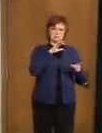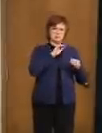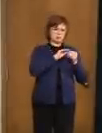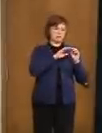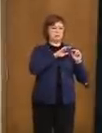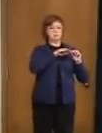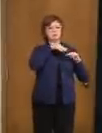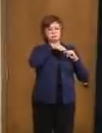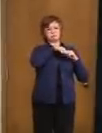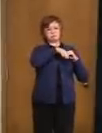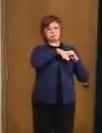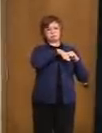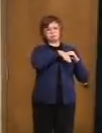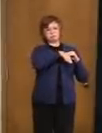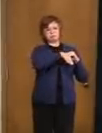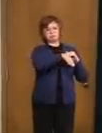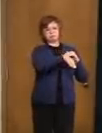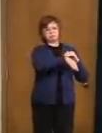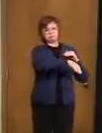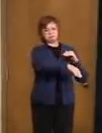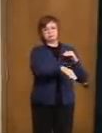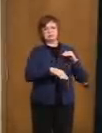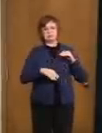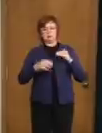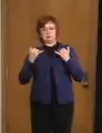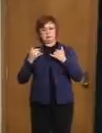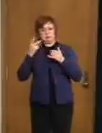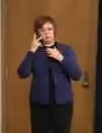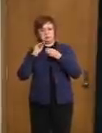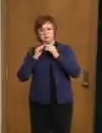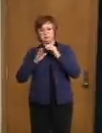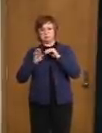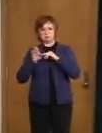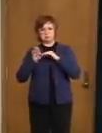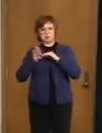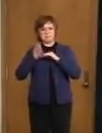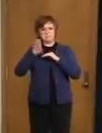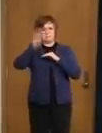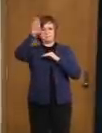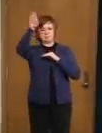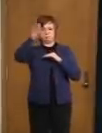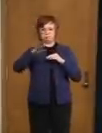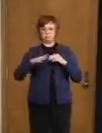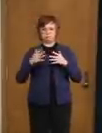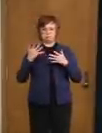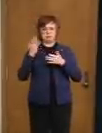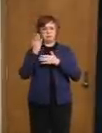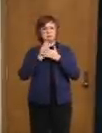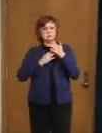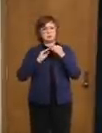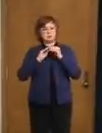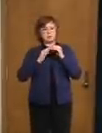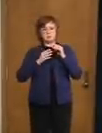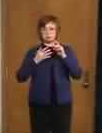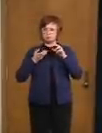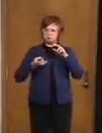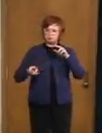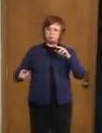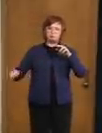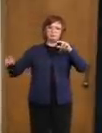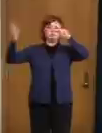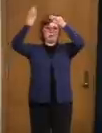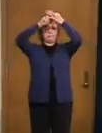going in the right direction, and then now we're seeing higher numbers, in some cases record numbers,